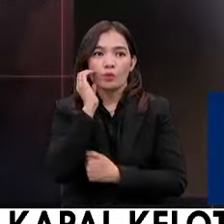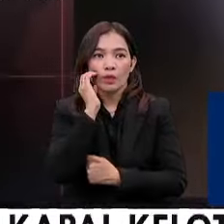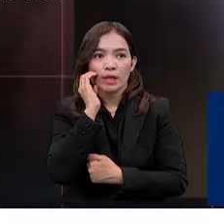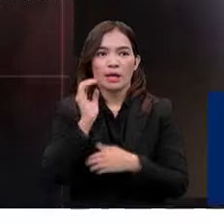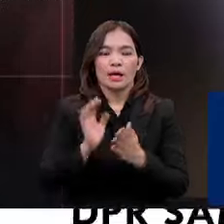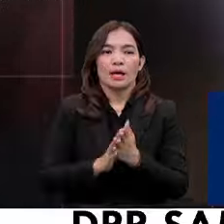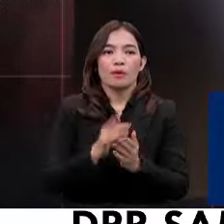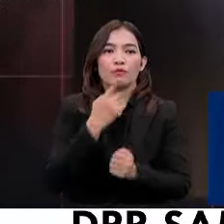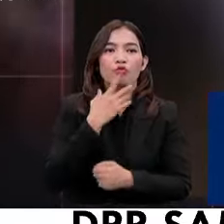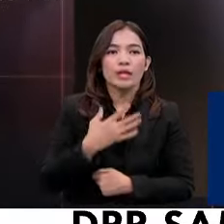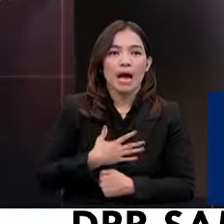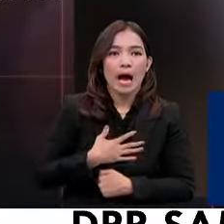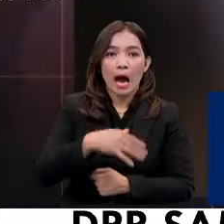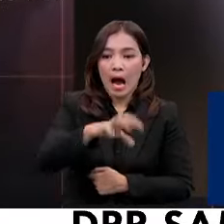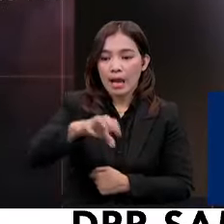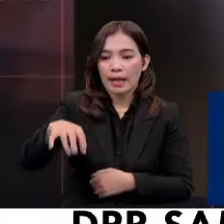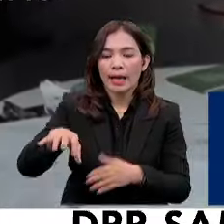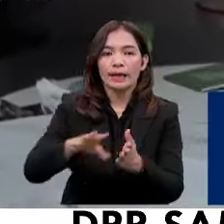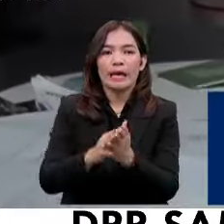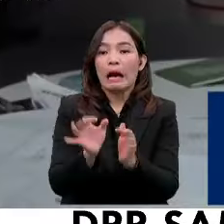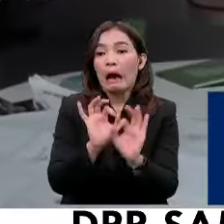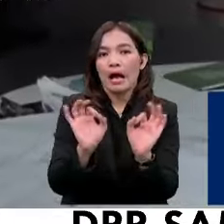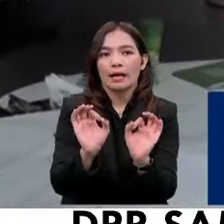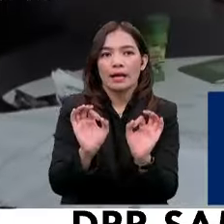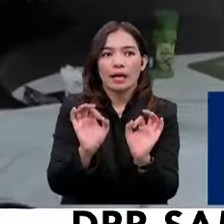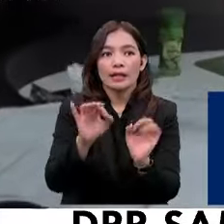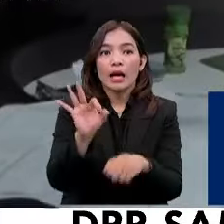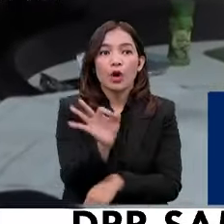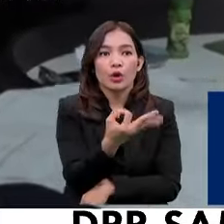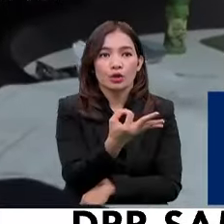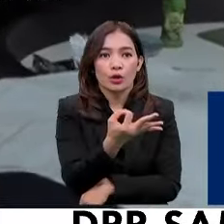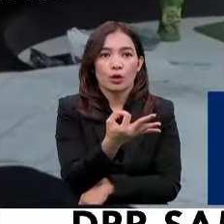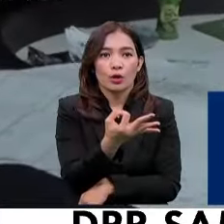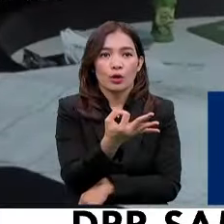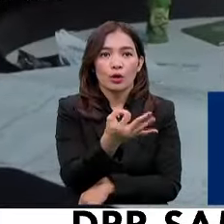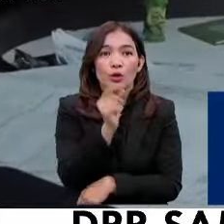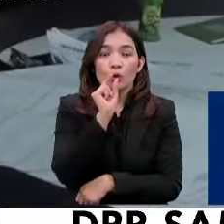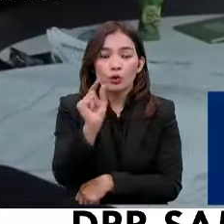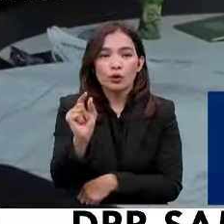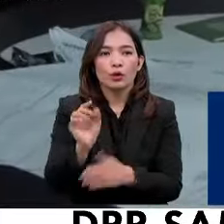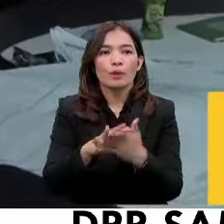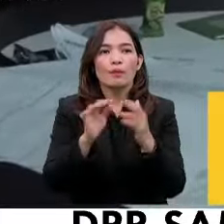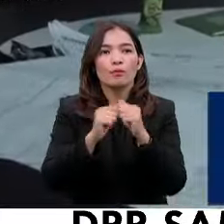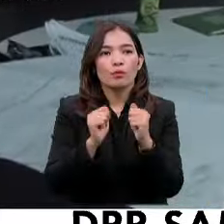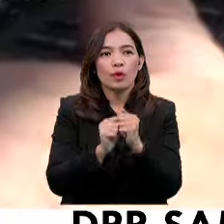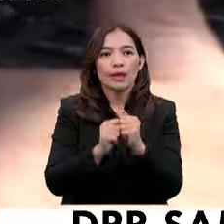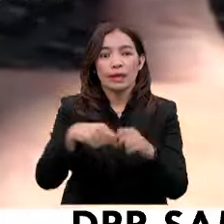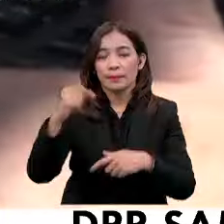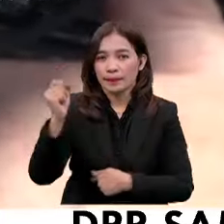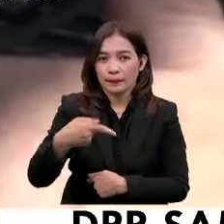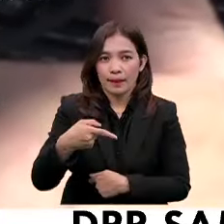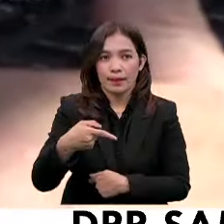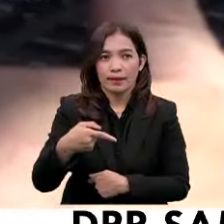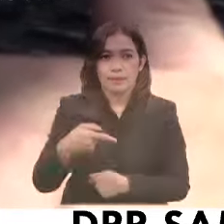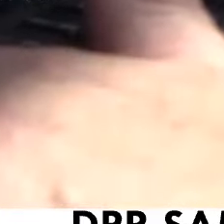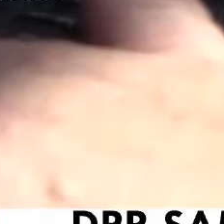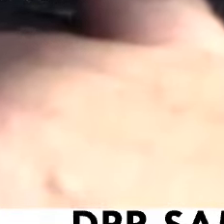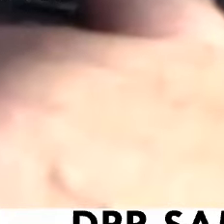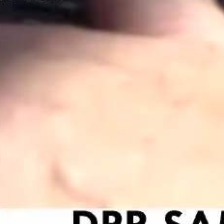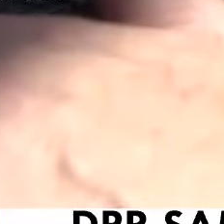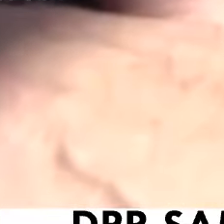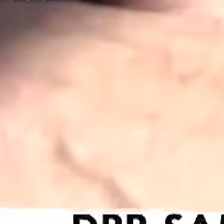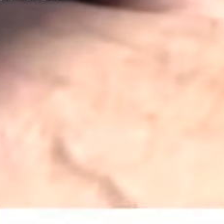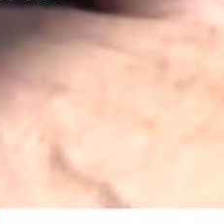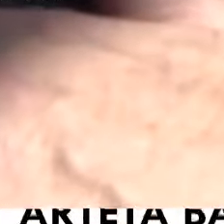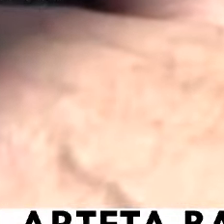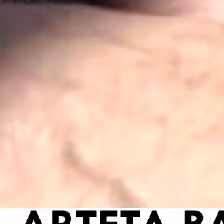vacancy at one of our centers. And then they could create quickly a really thoughtful,